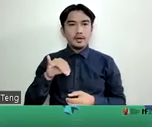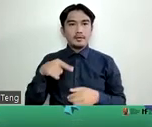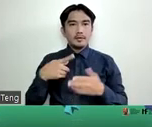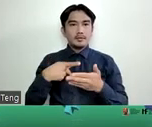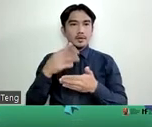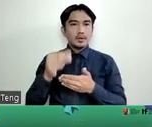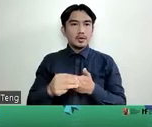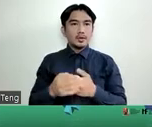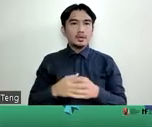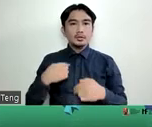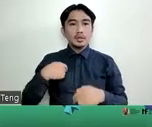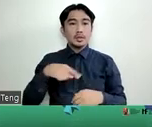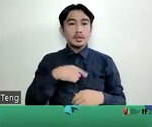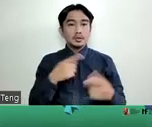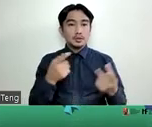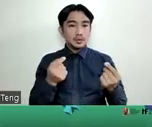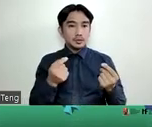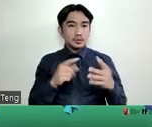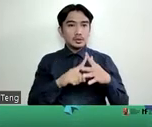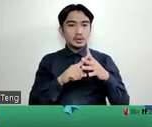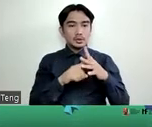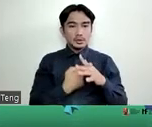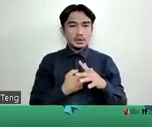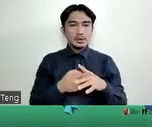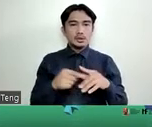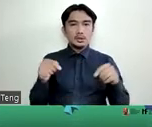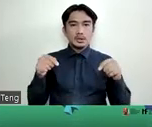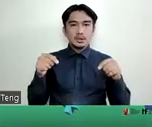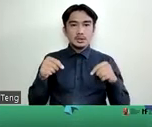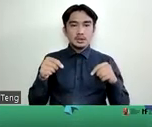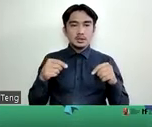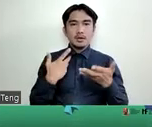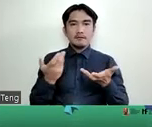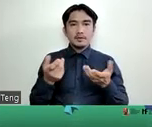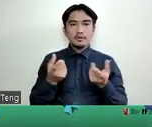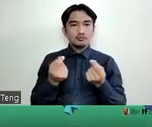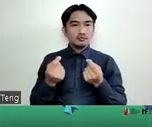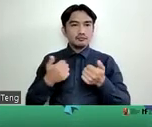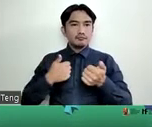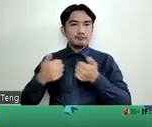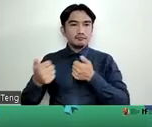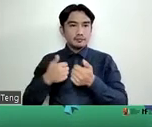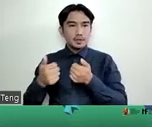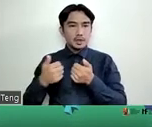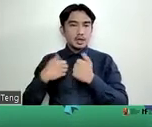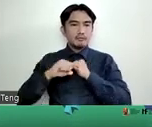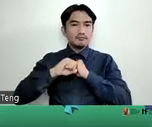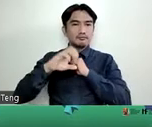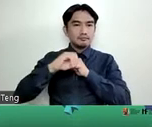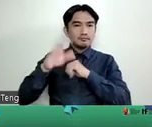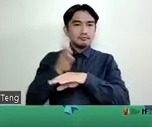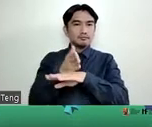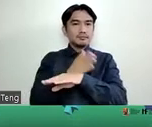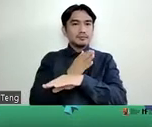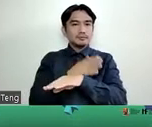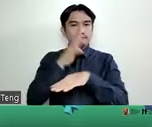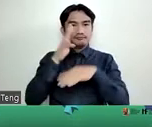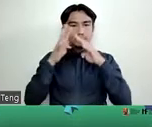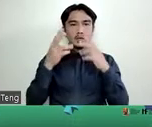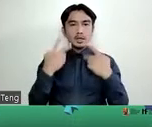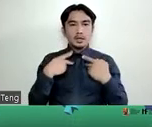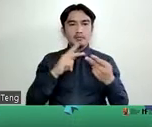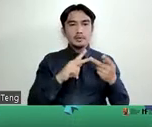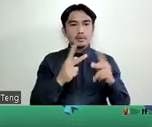We started with Benilde Prize. It is a competition to promote innovation. So we also partnered with